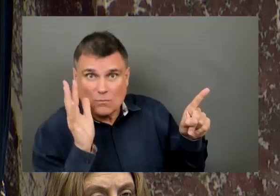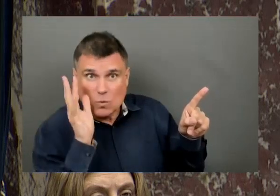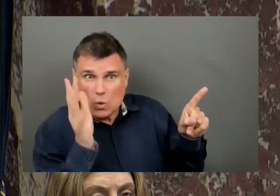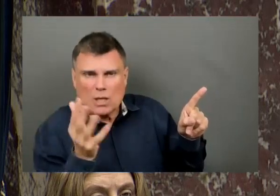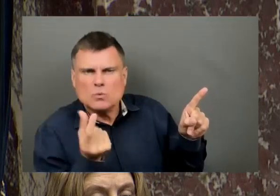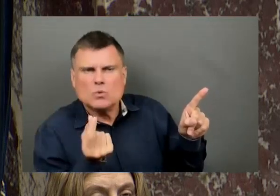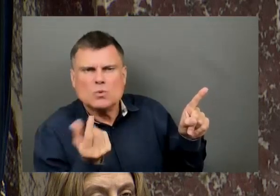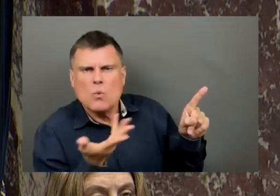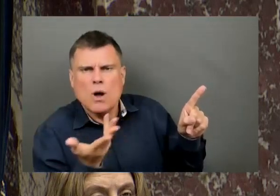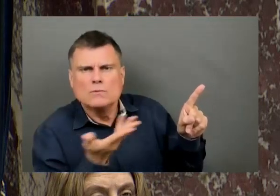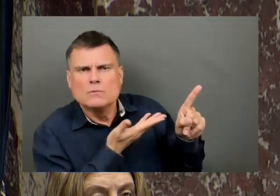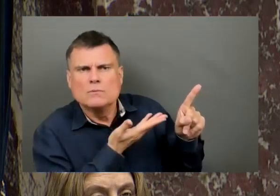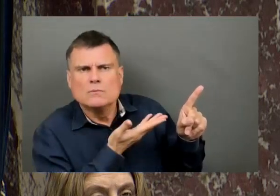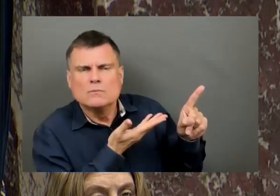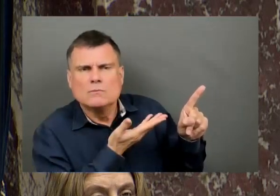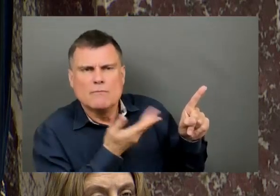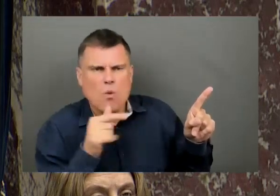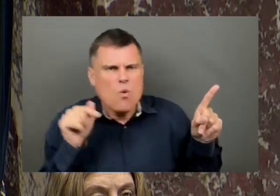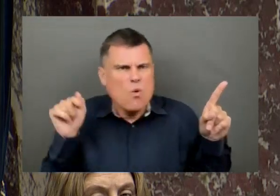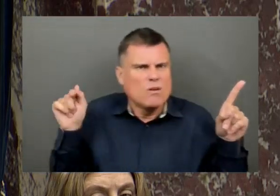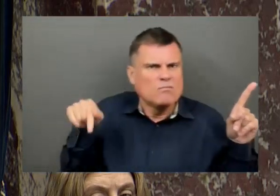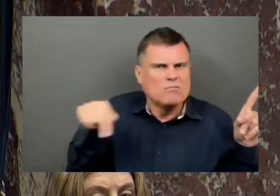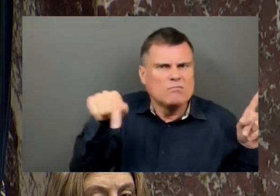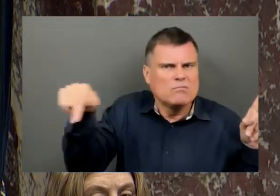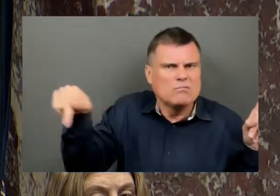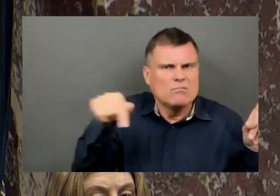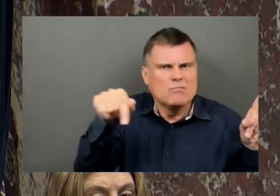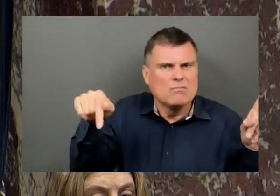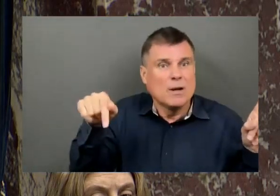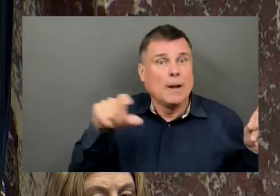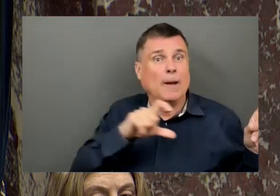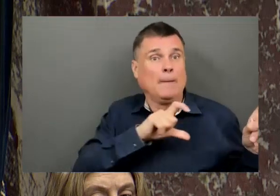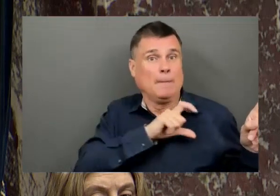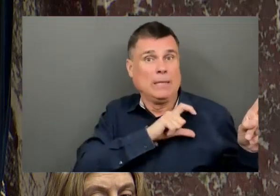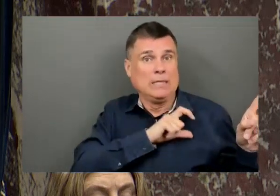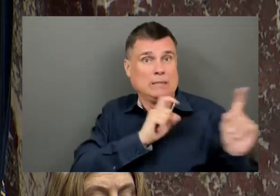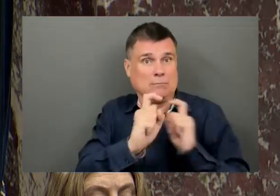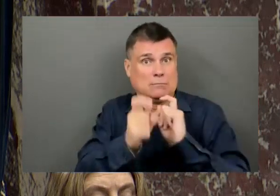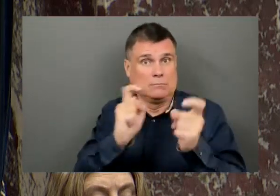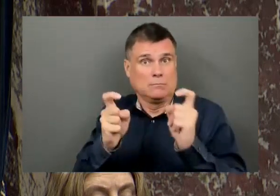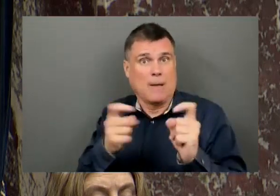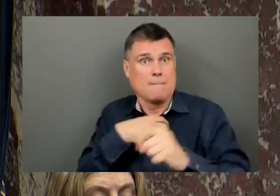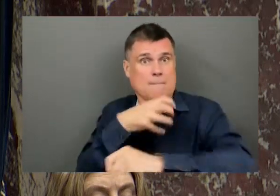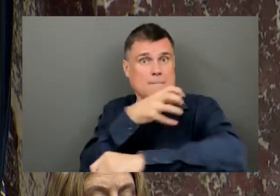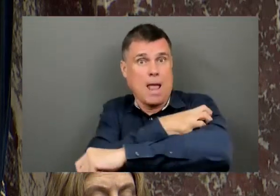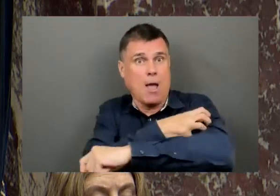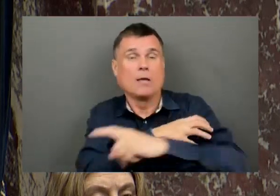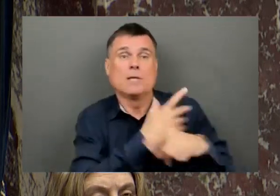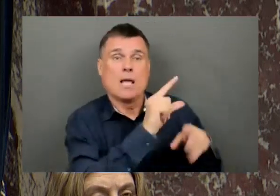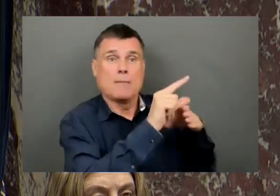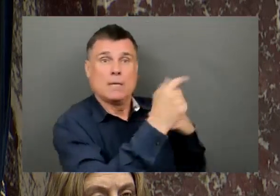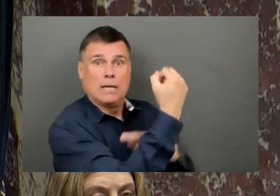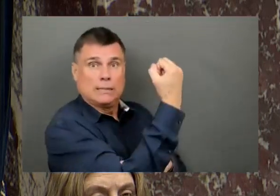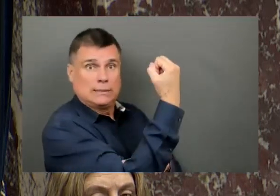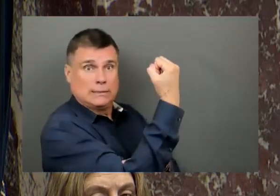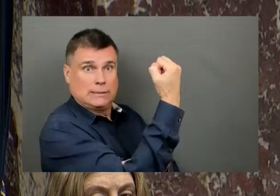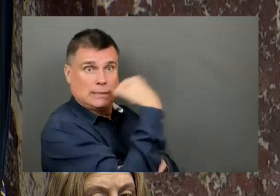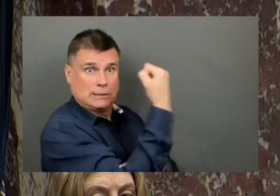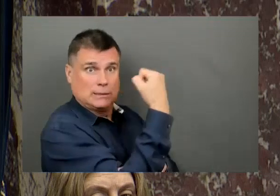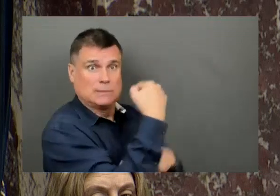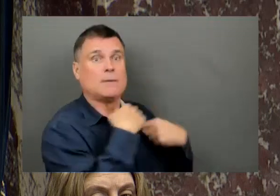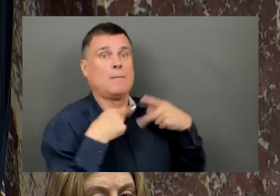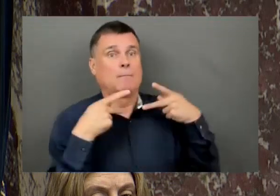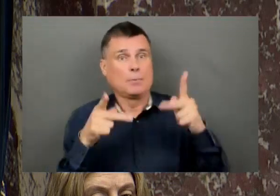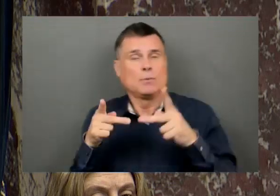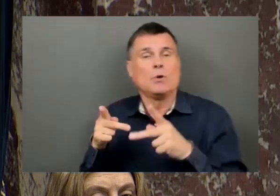they will be supported in going after these hateful issues? What steps can you take to make sure that the Jewish community will